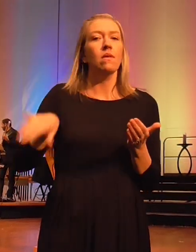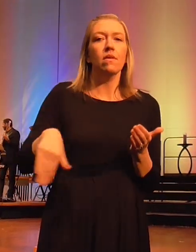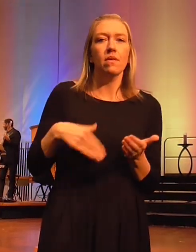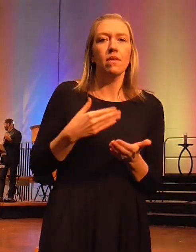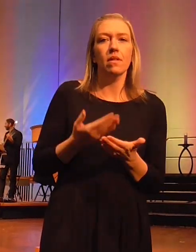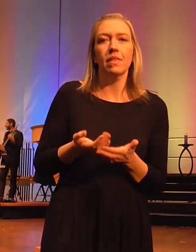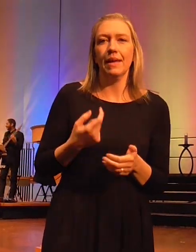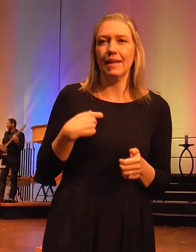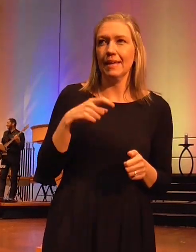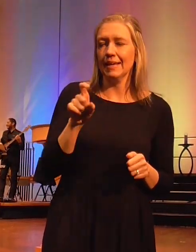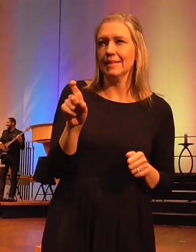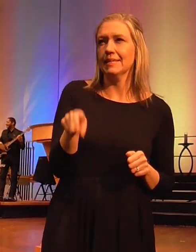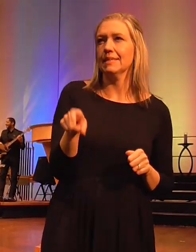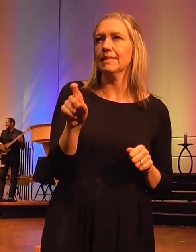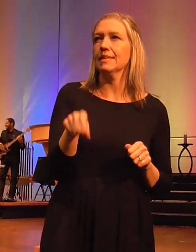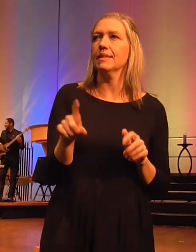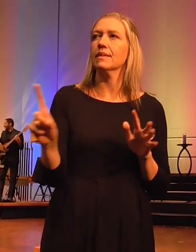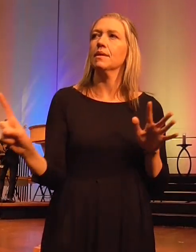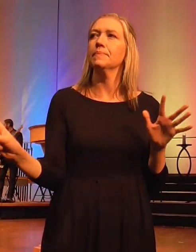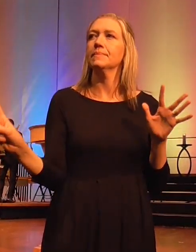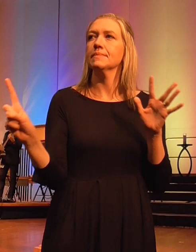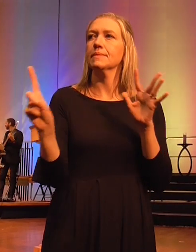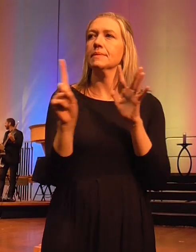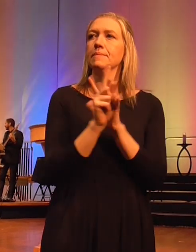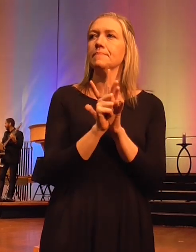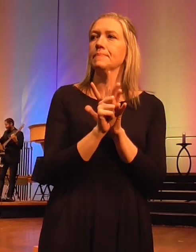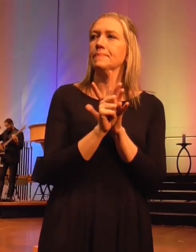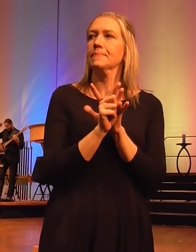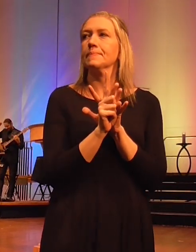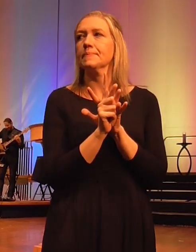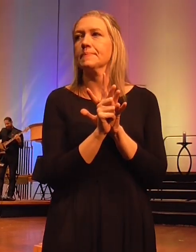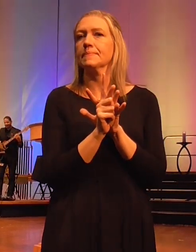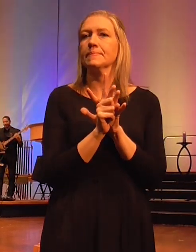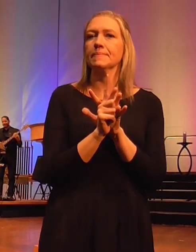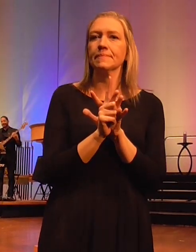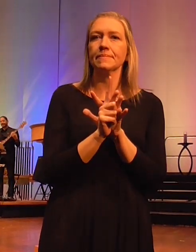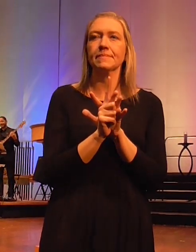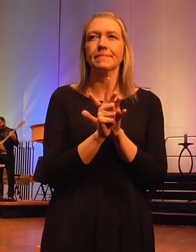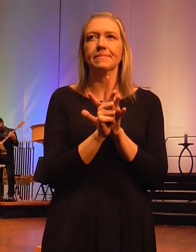All that I need comes to me.